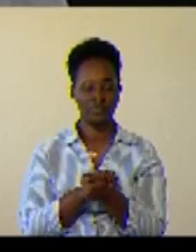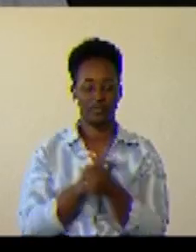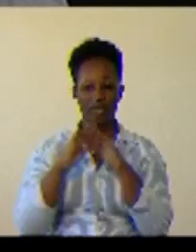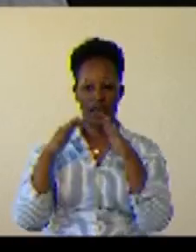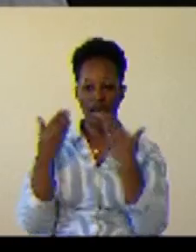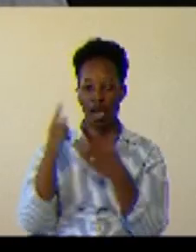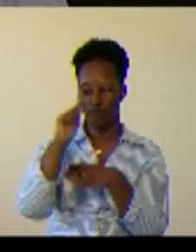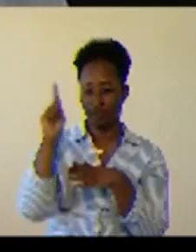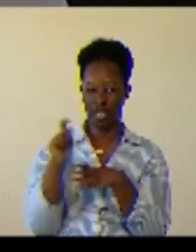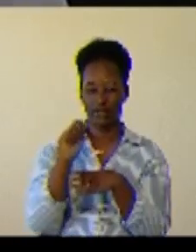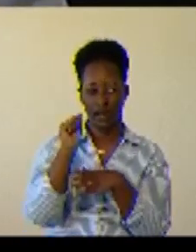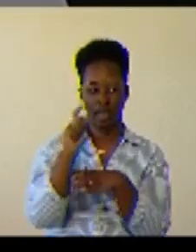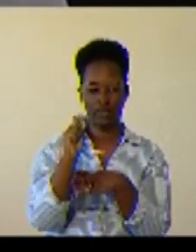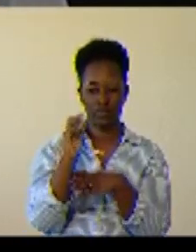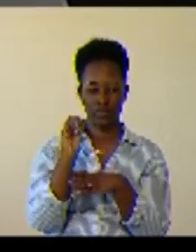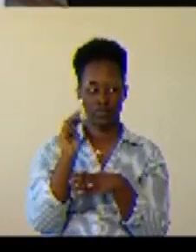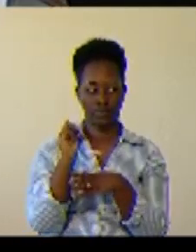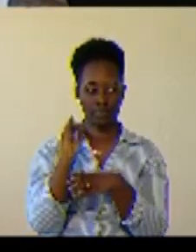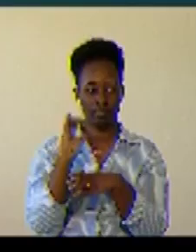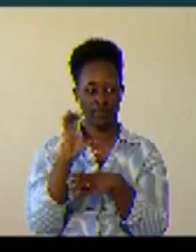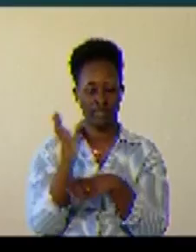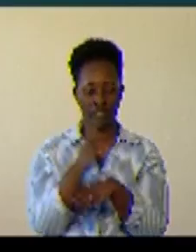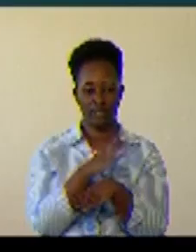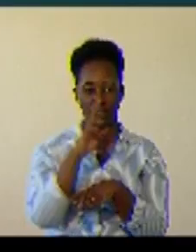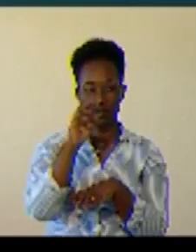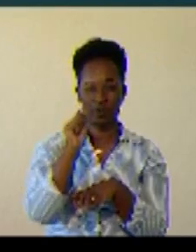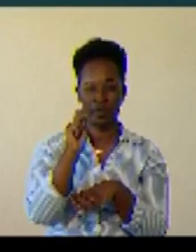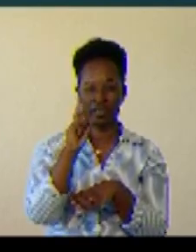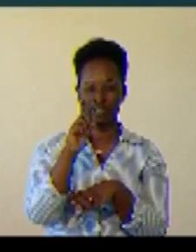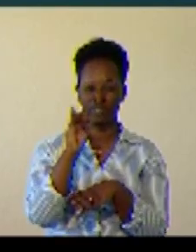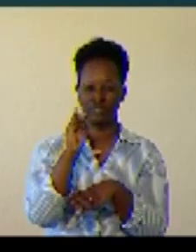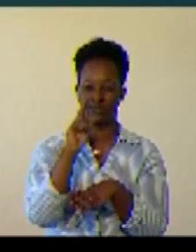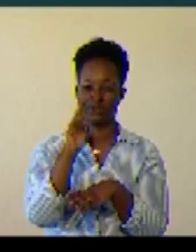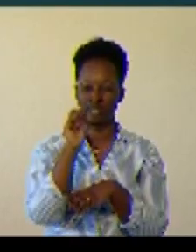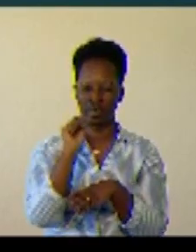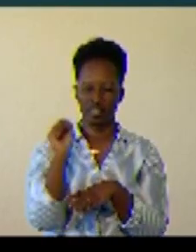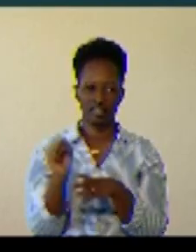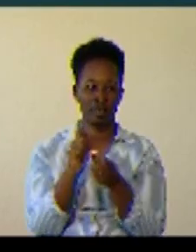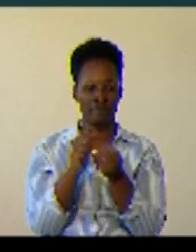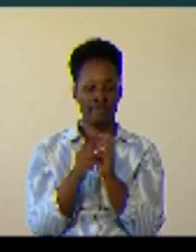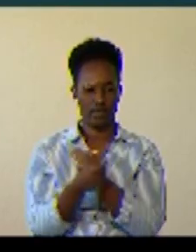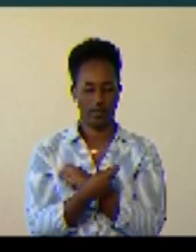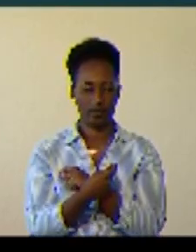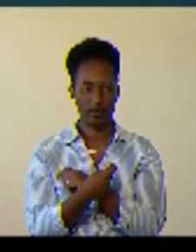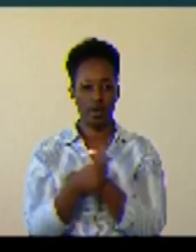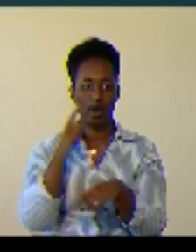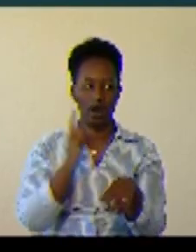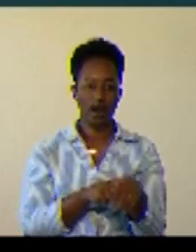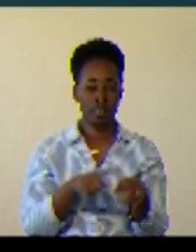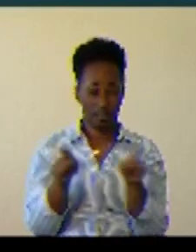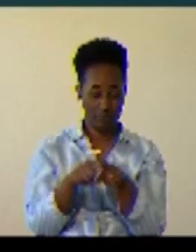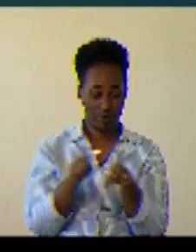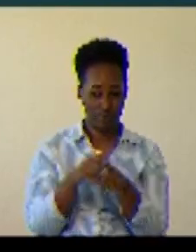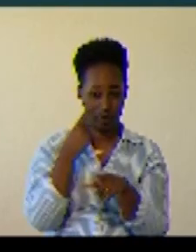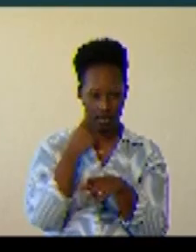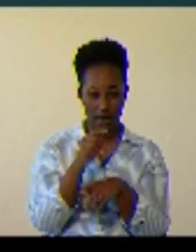How does the atomic radius vary in the halogens? As you move down the group, the atomic